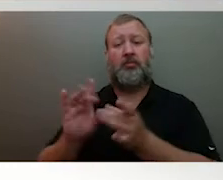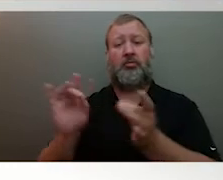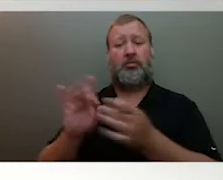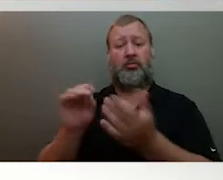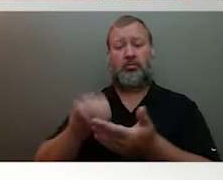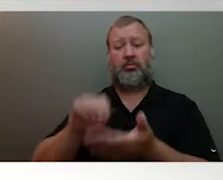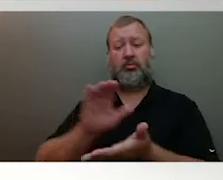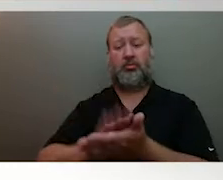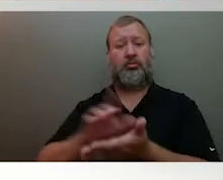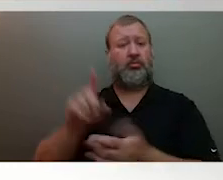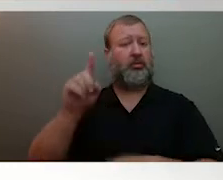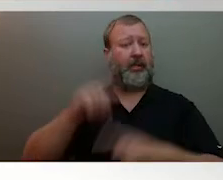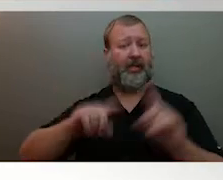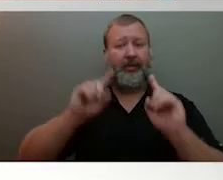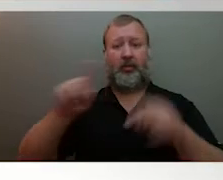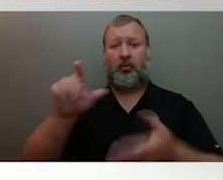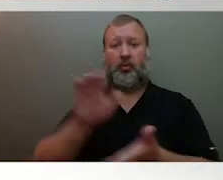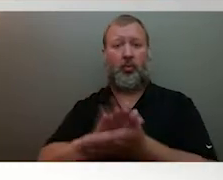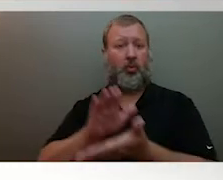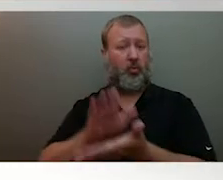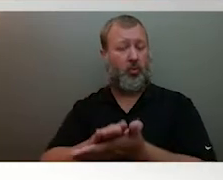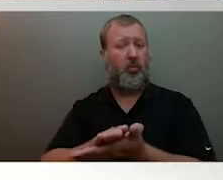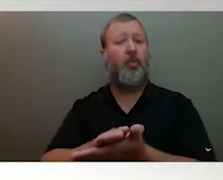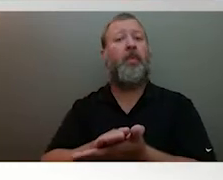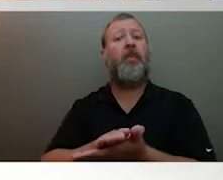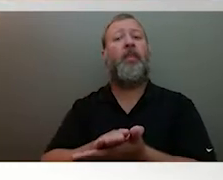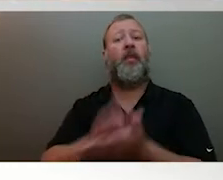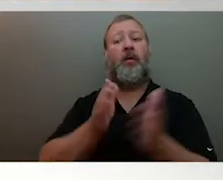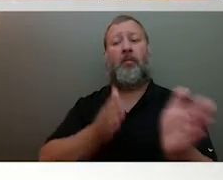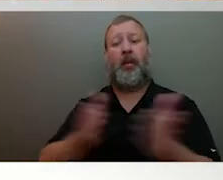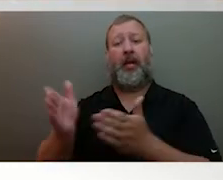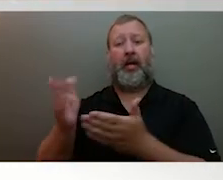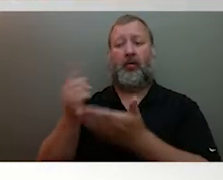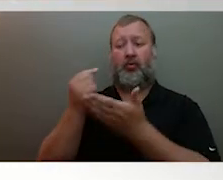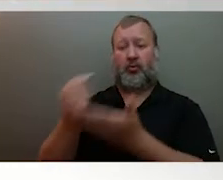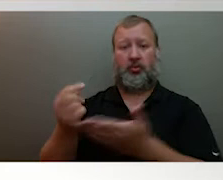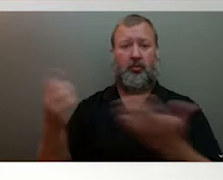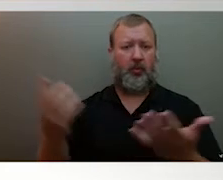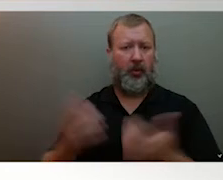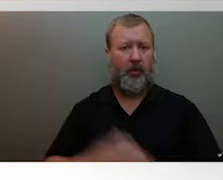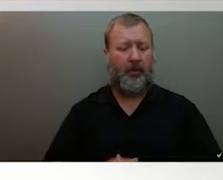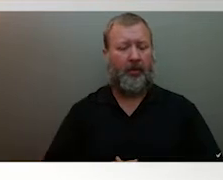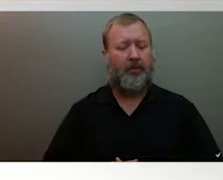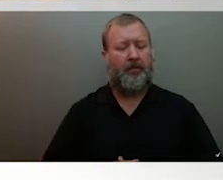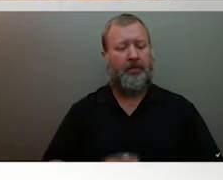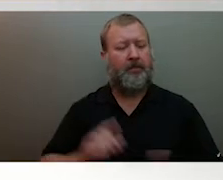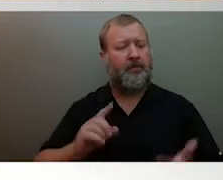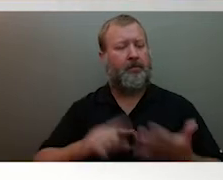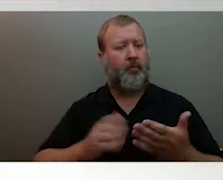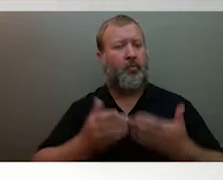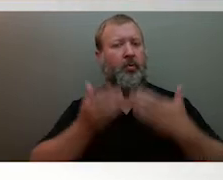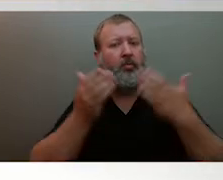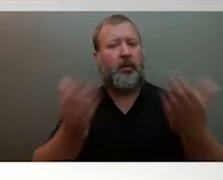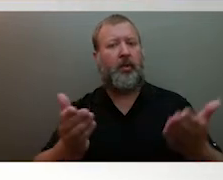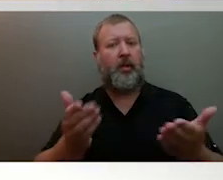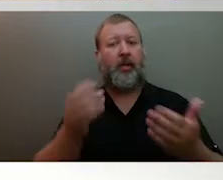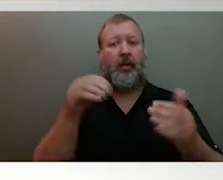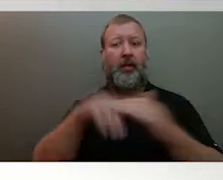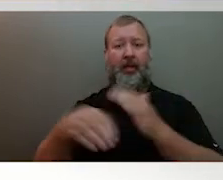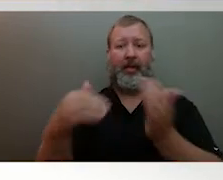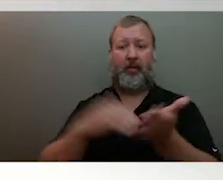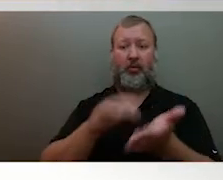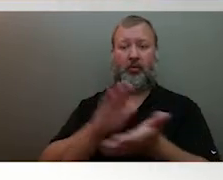the student is unable to attend school, a plan of treatment, recommendations regarding re-entry